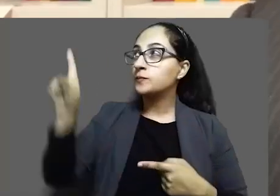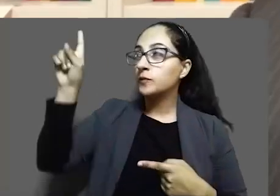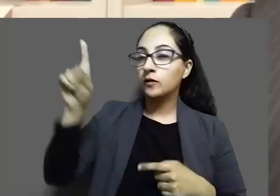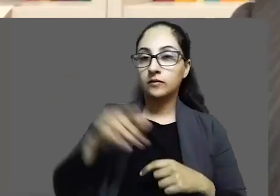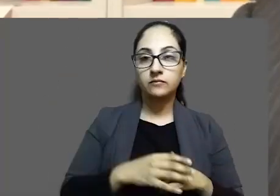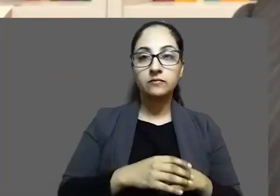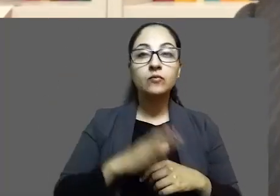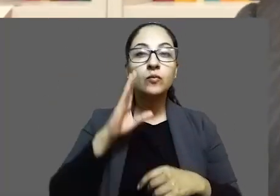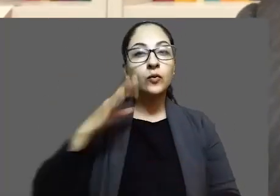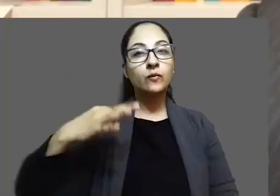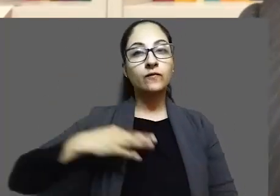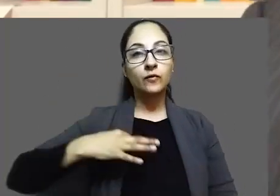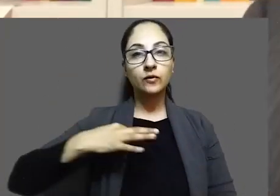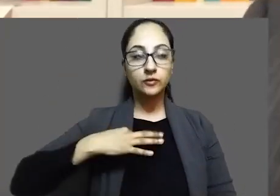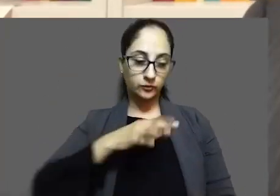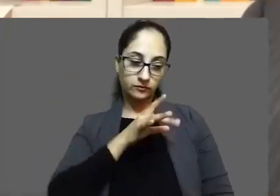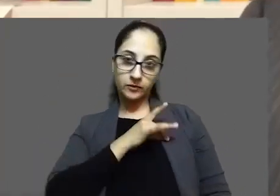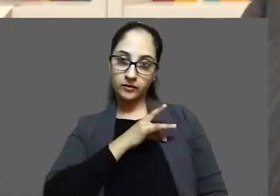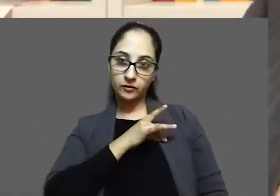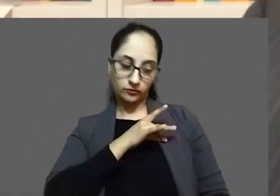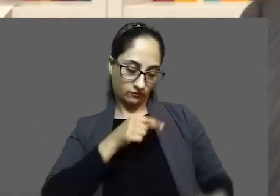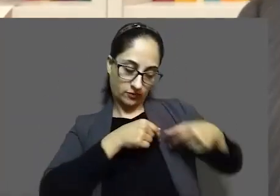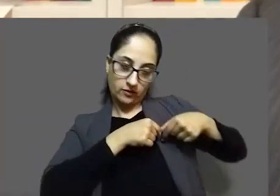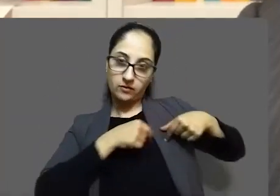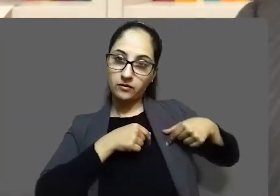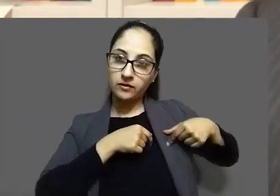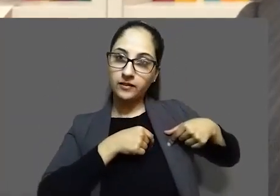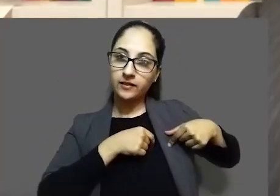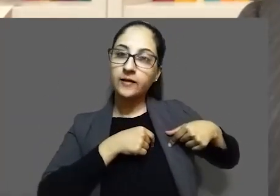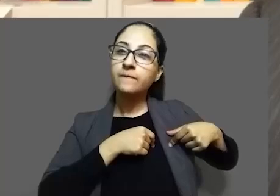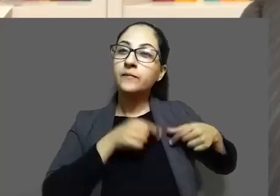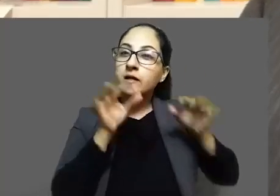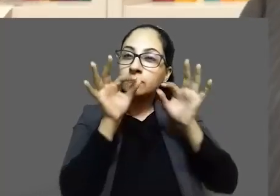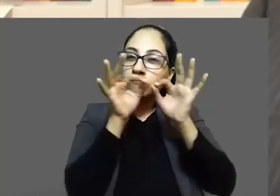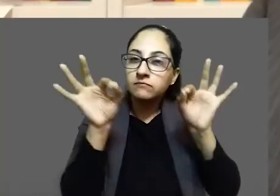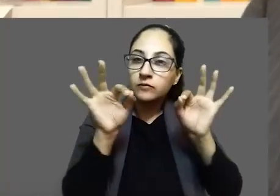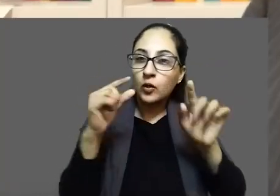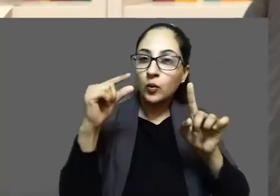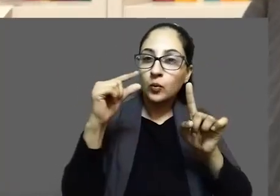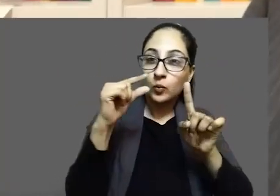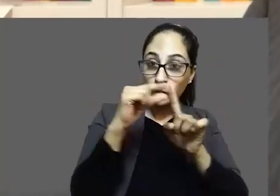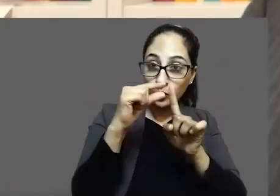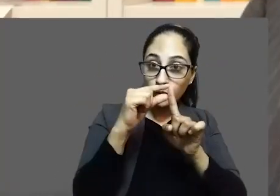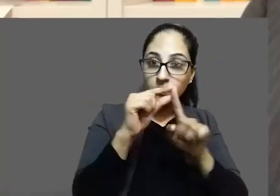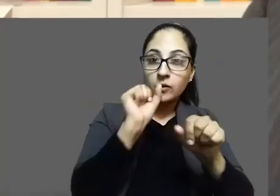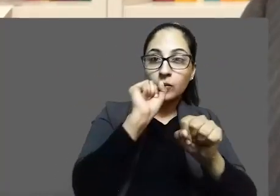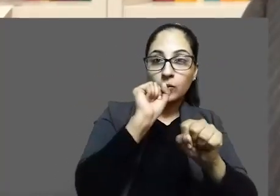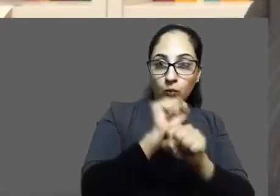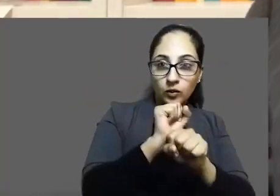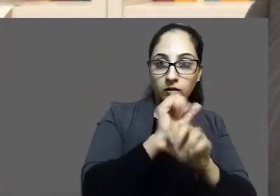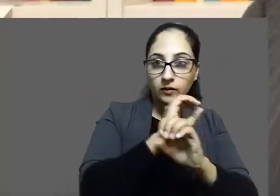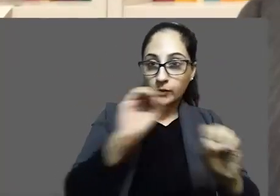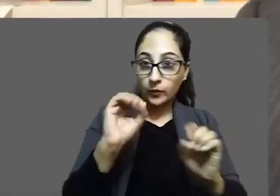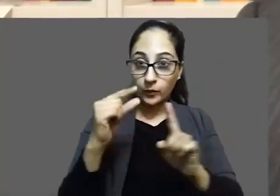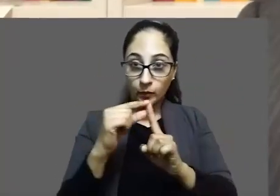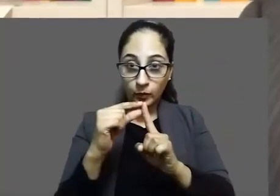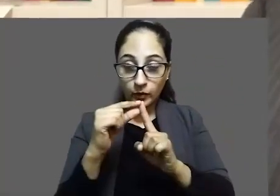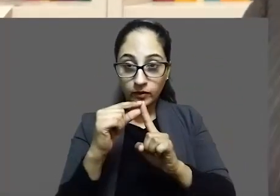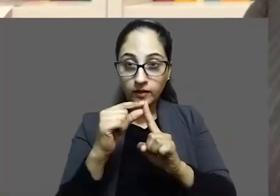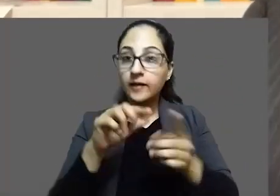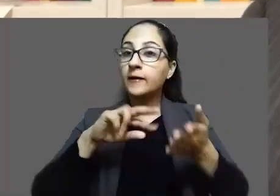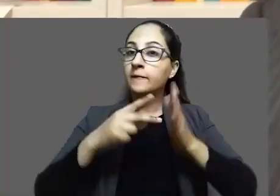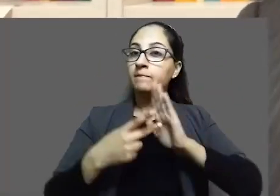our volunteer badges of work, no words, which is very much an expression of that ideal. Work for the sake of God, not for the sake of